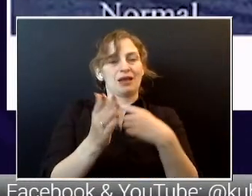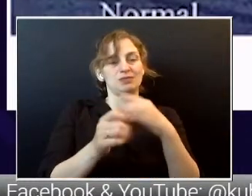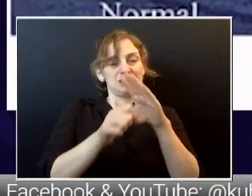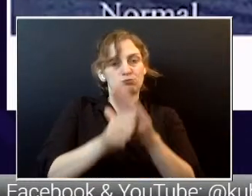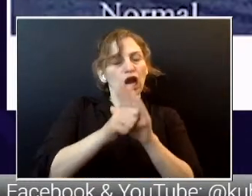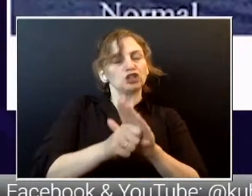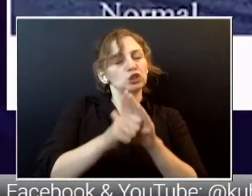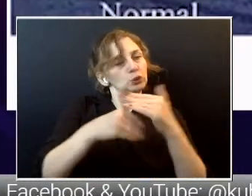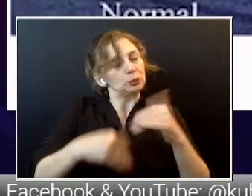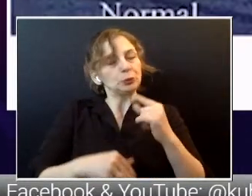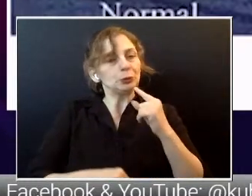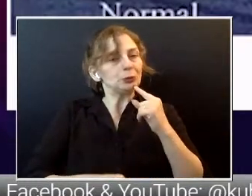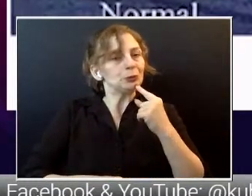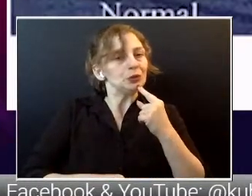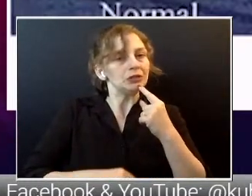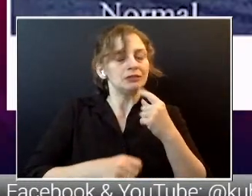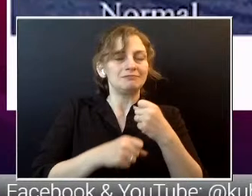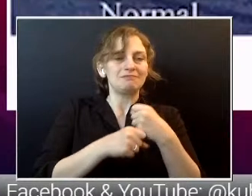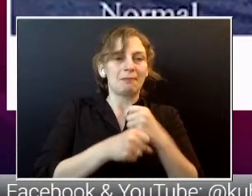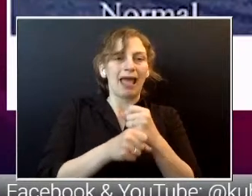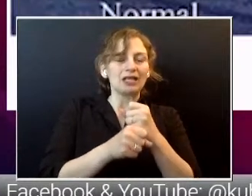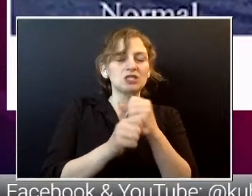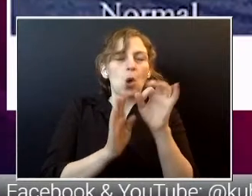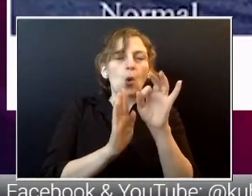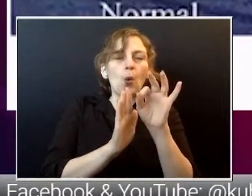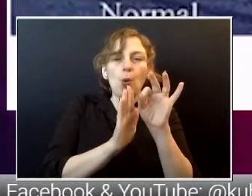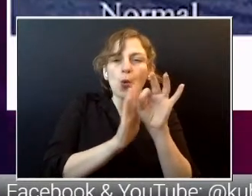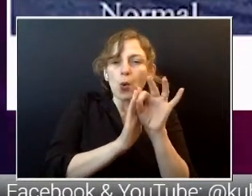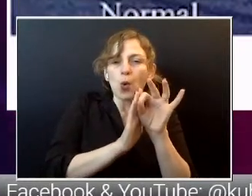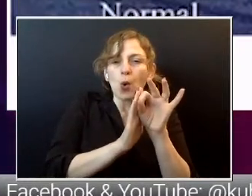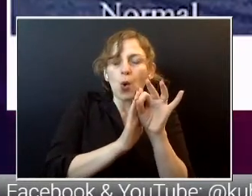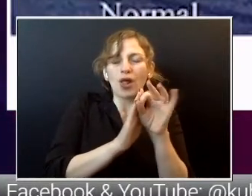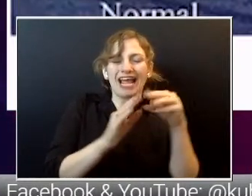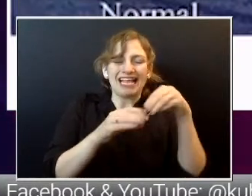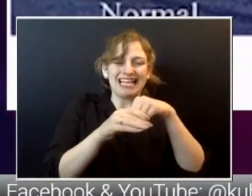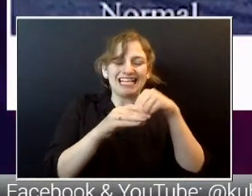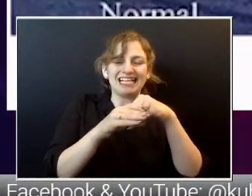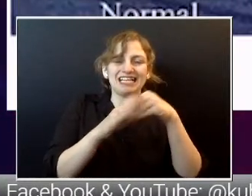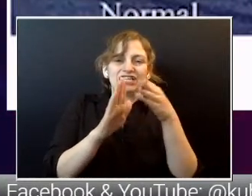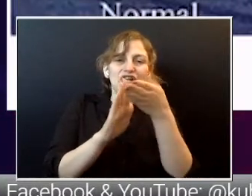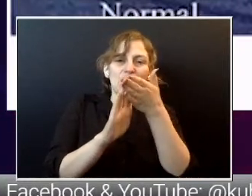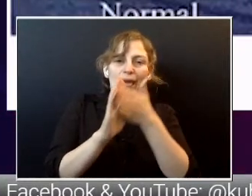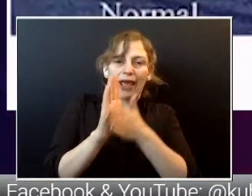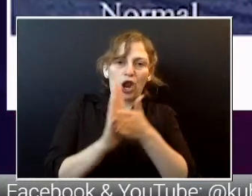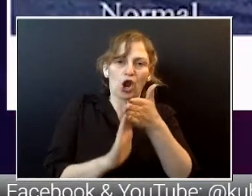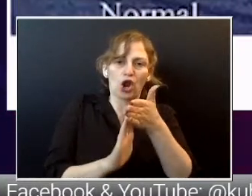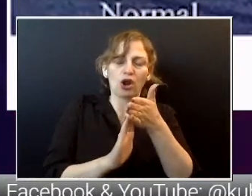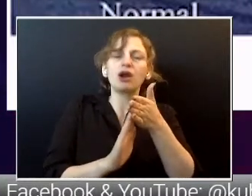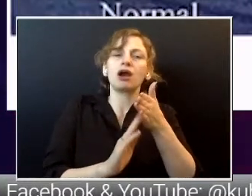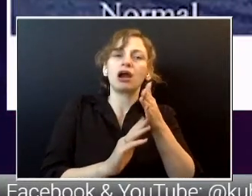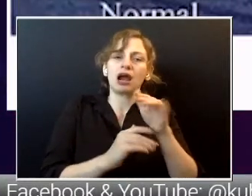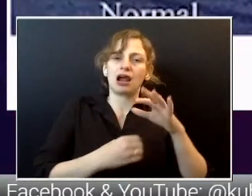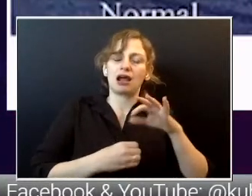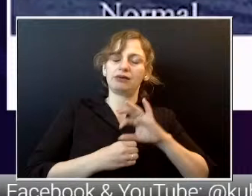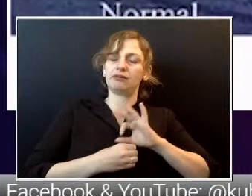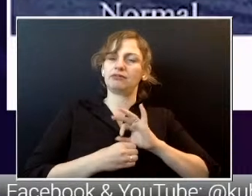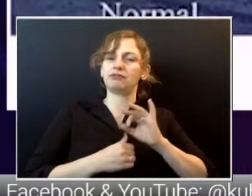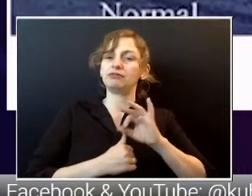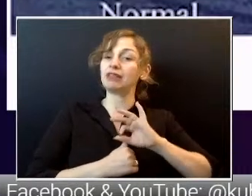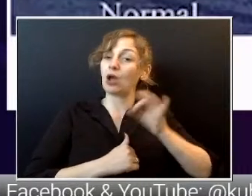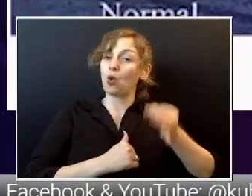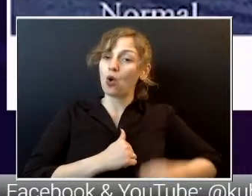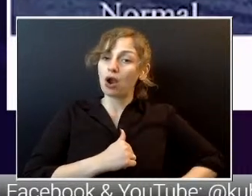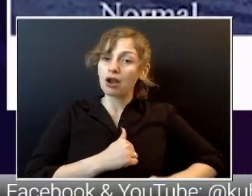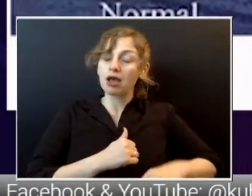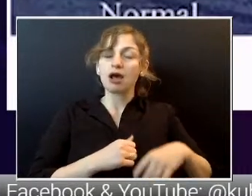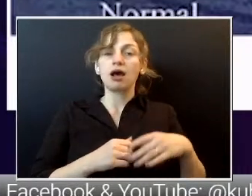makes a little hole in the inner layer of the aorta called the intima. And the blood, because of the high pressure,